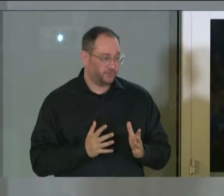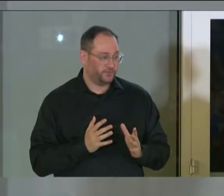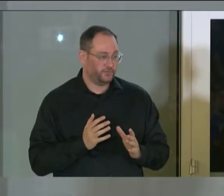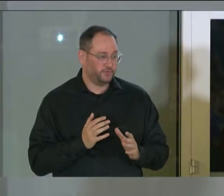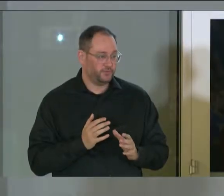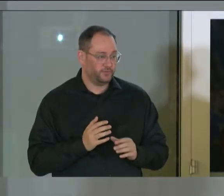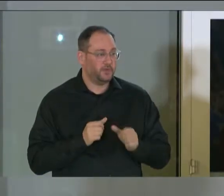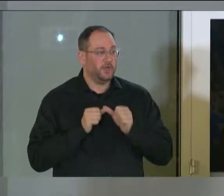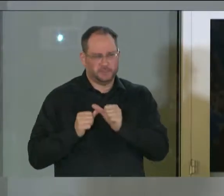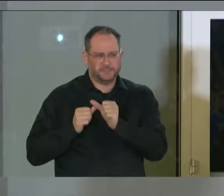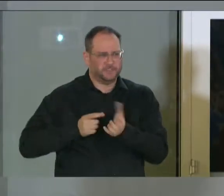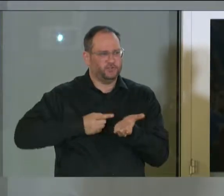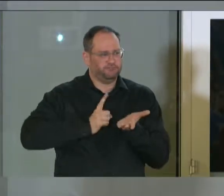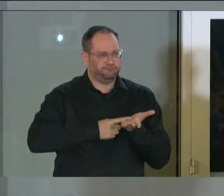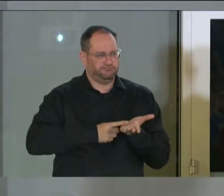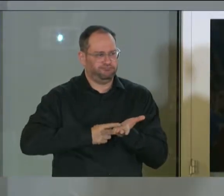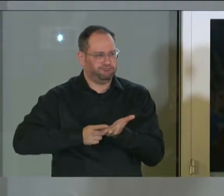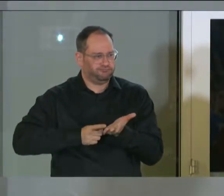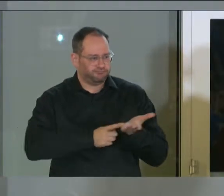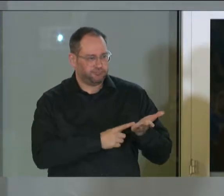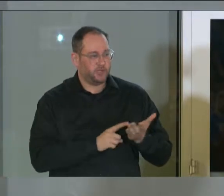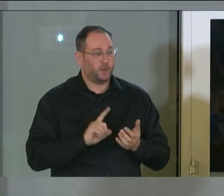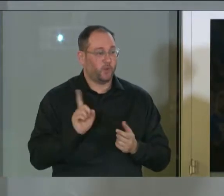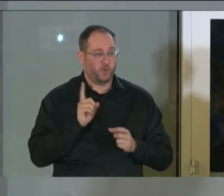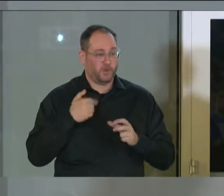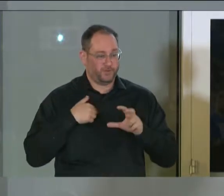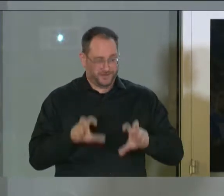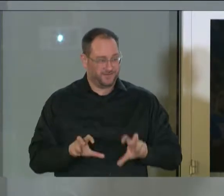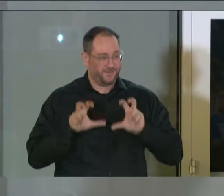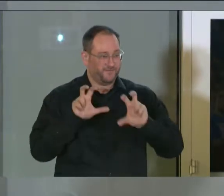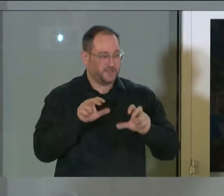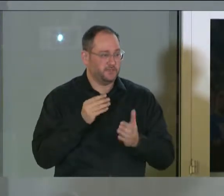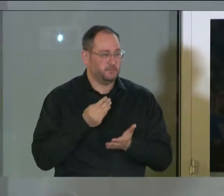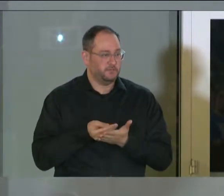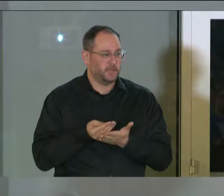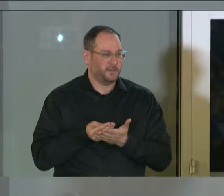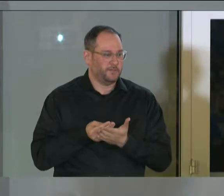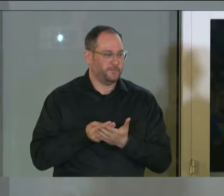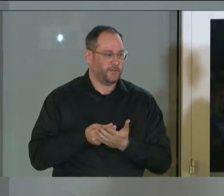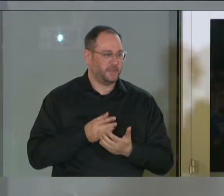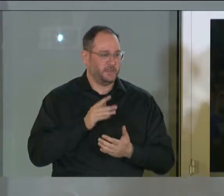are investing in priorities in the FY19 budget. Thank you.